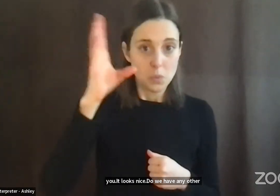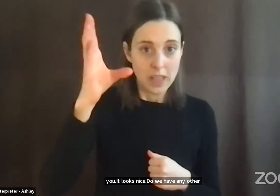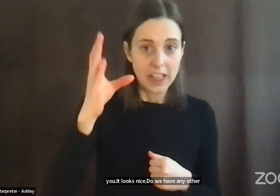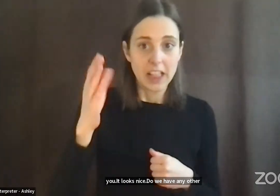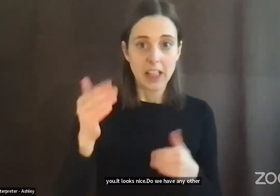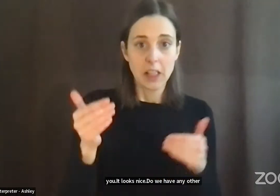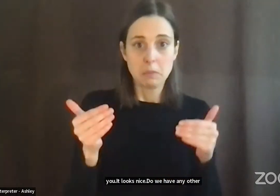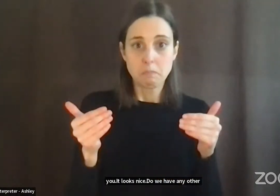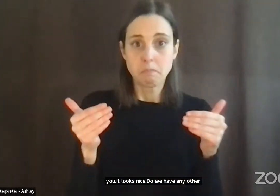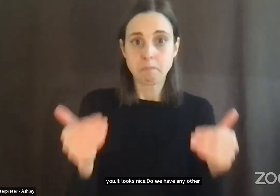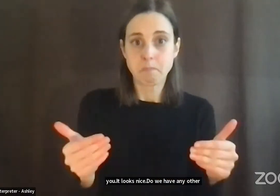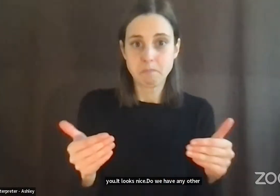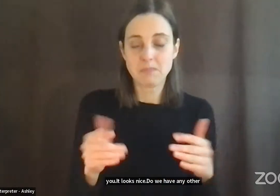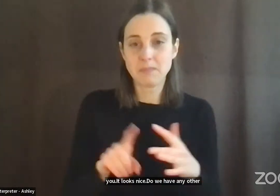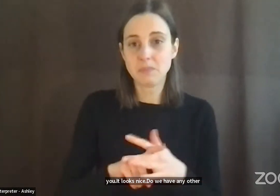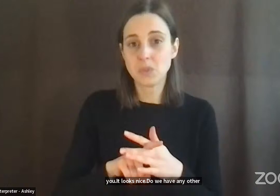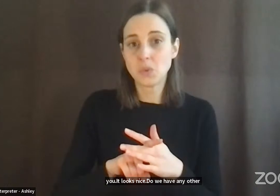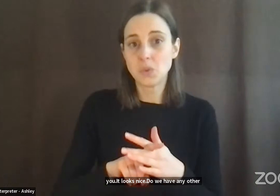the